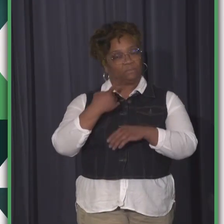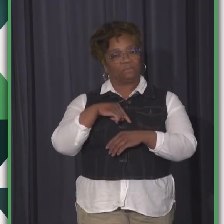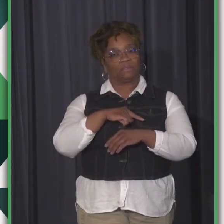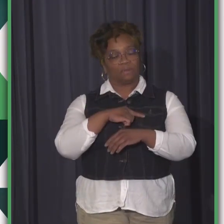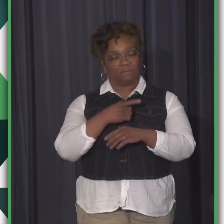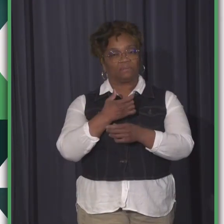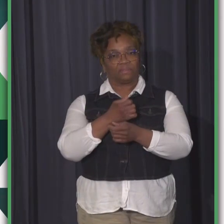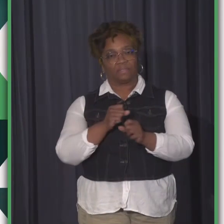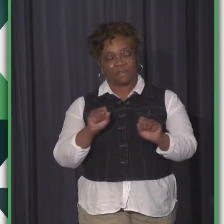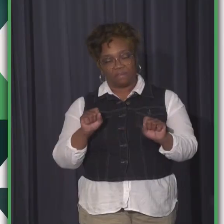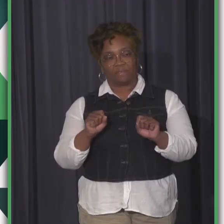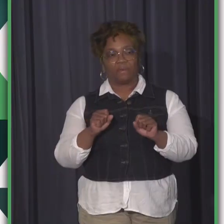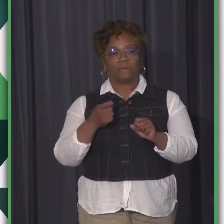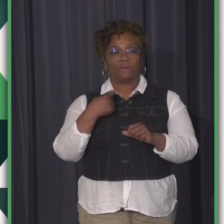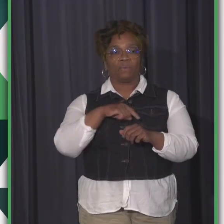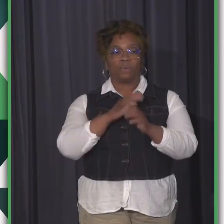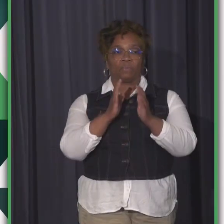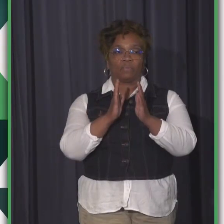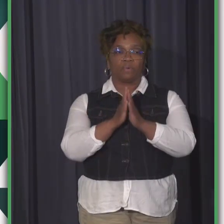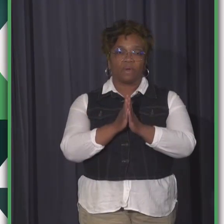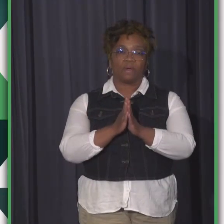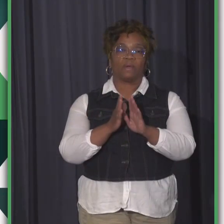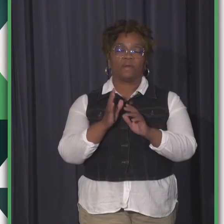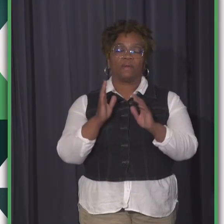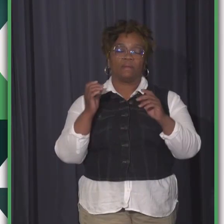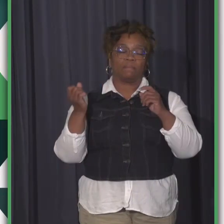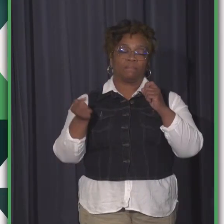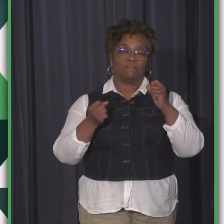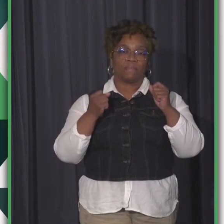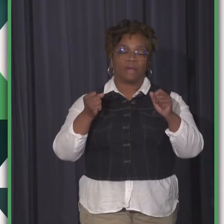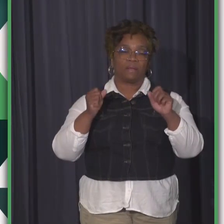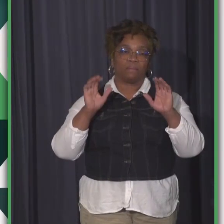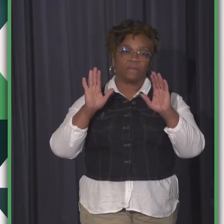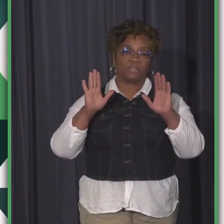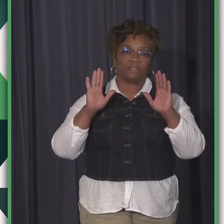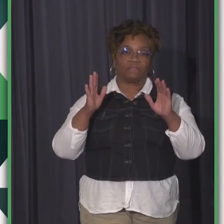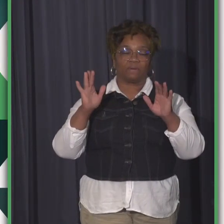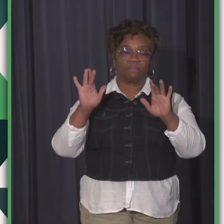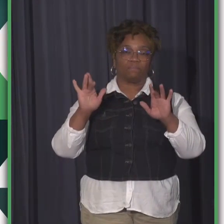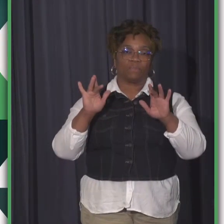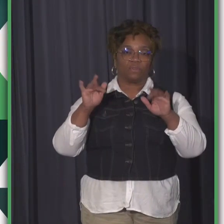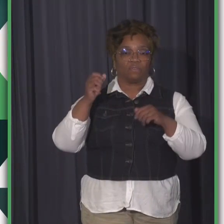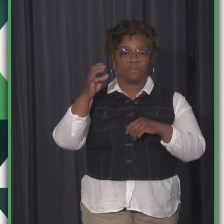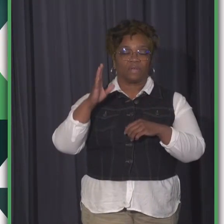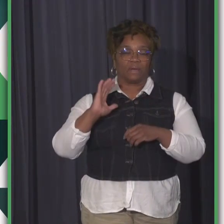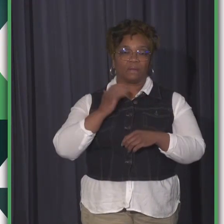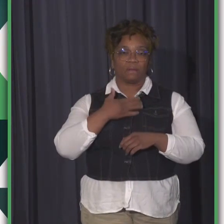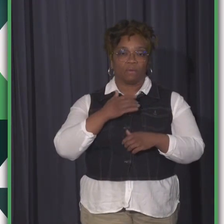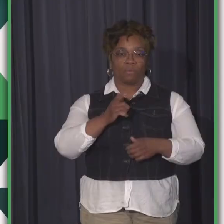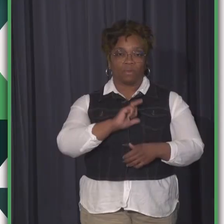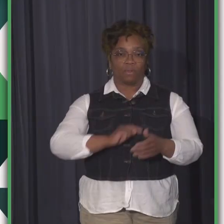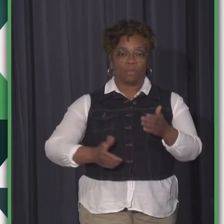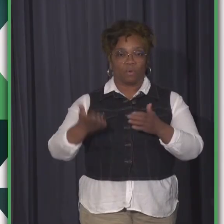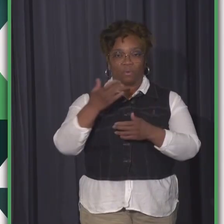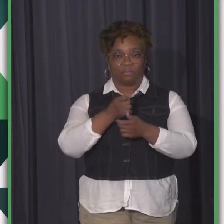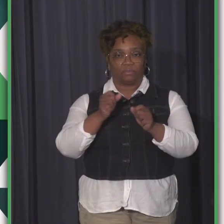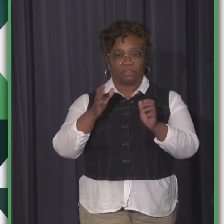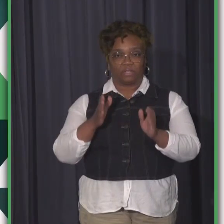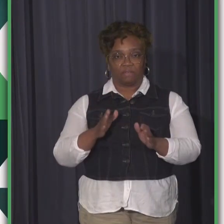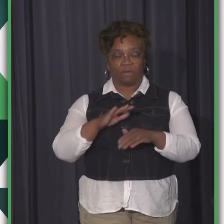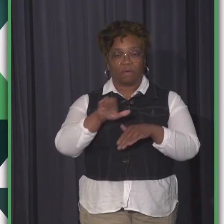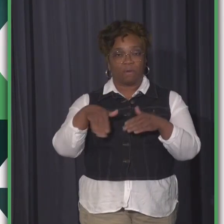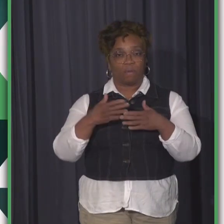and more in the mighty, magnificent, and merciful God, our Lord and Savior. Let us all say amen. Amen. Amen. Thank